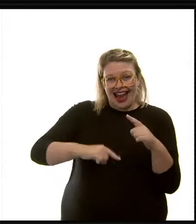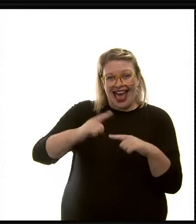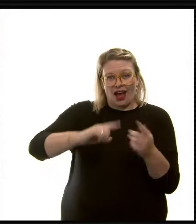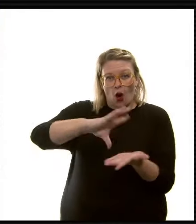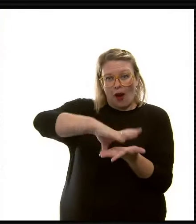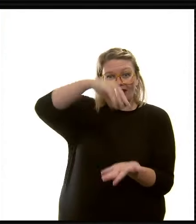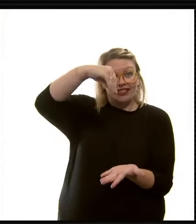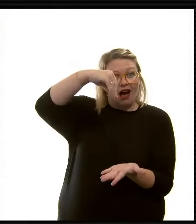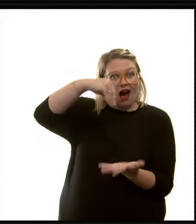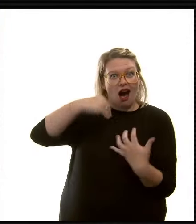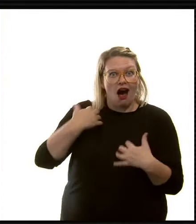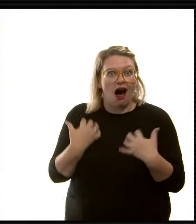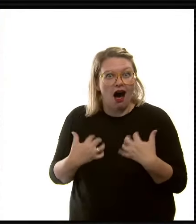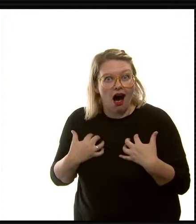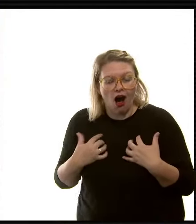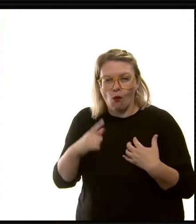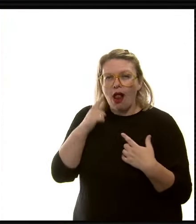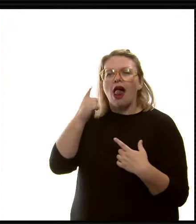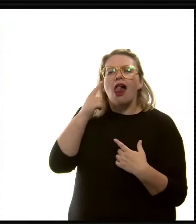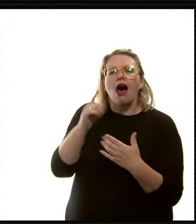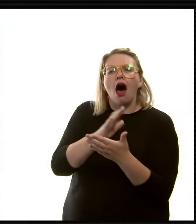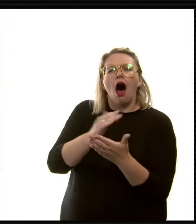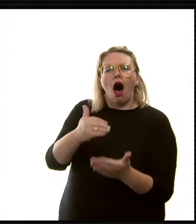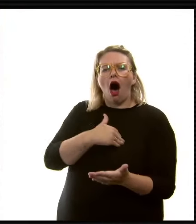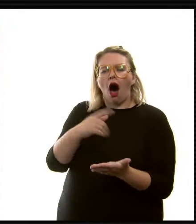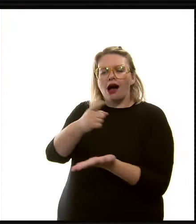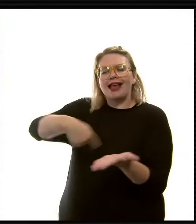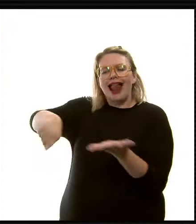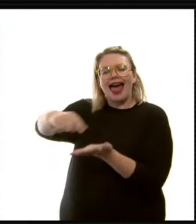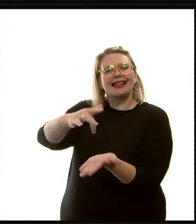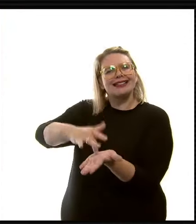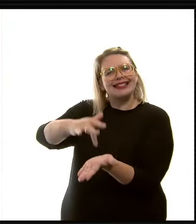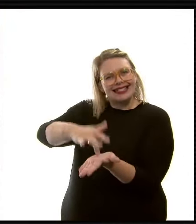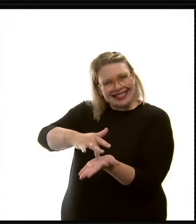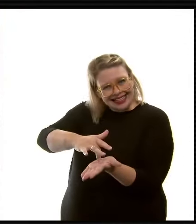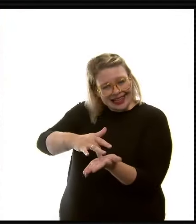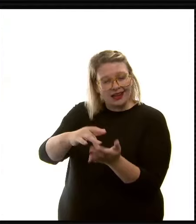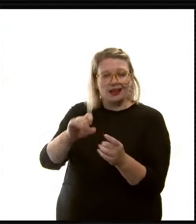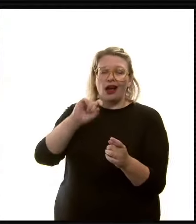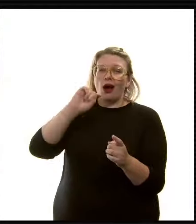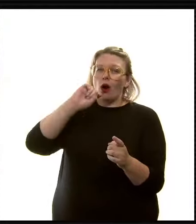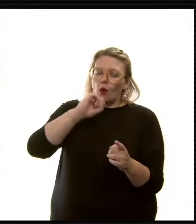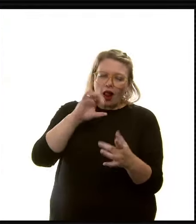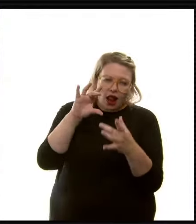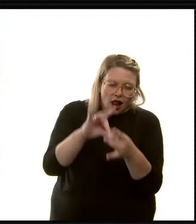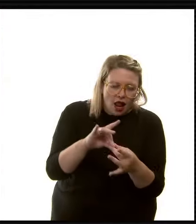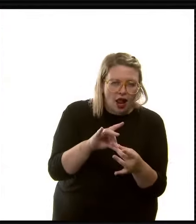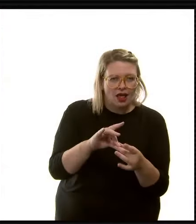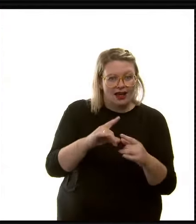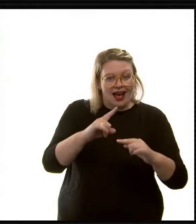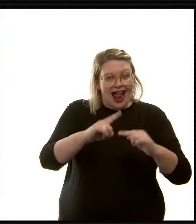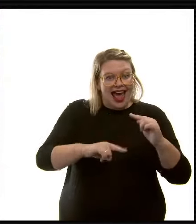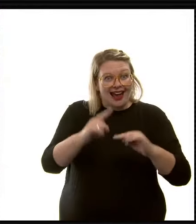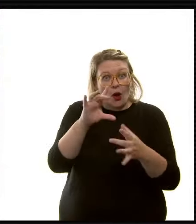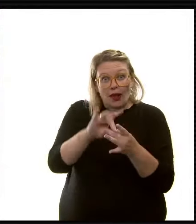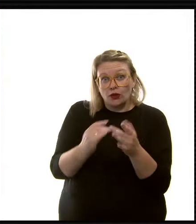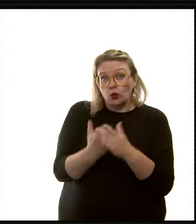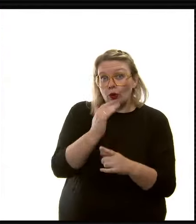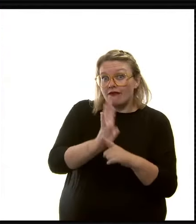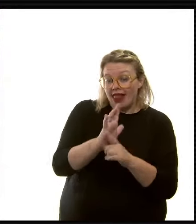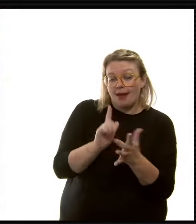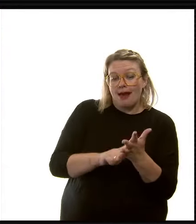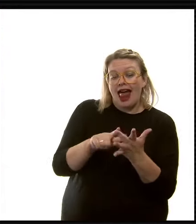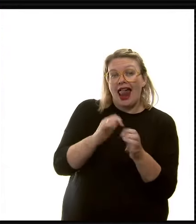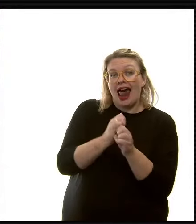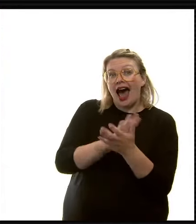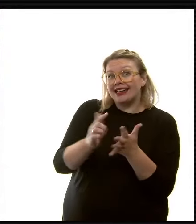Heartlake City for some exciting LEGO Friends news, traveling to infinity and beyond with new LEGO Lightyear sets, and